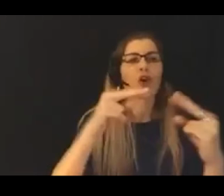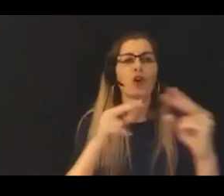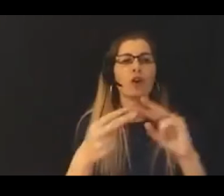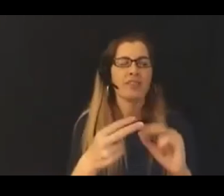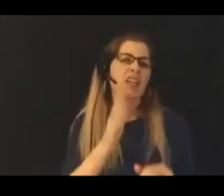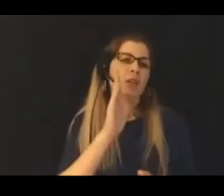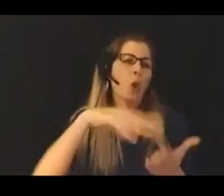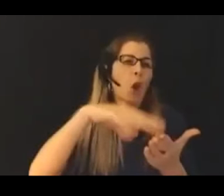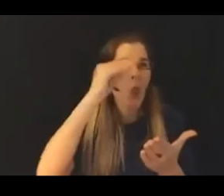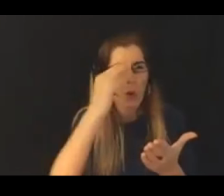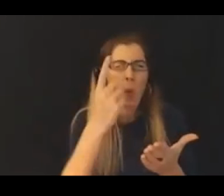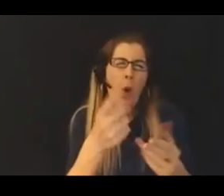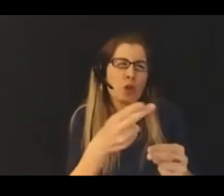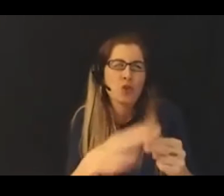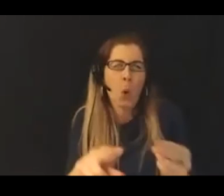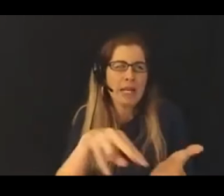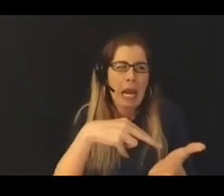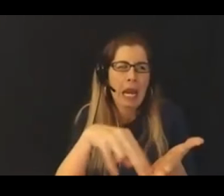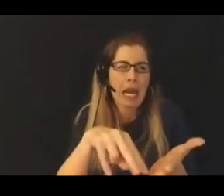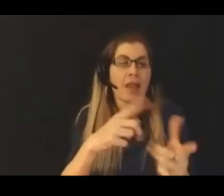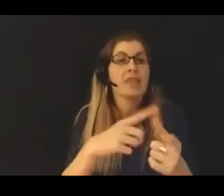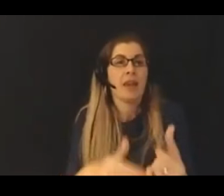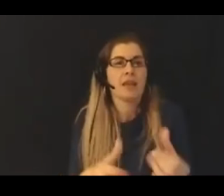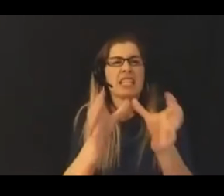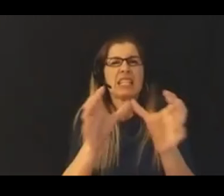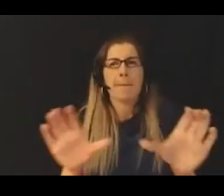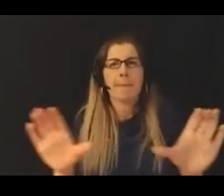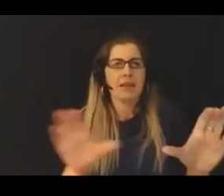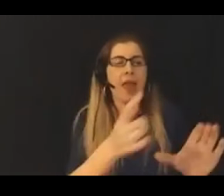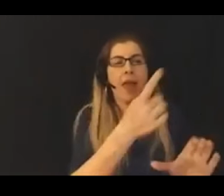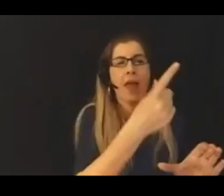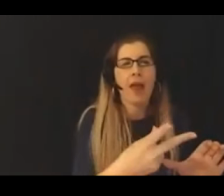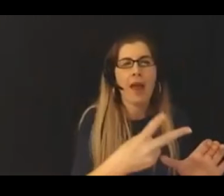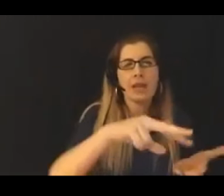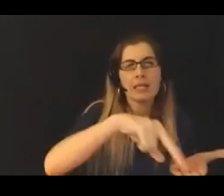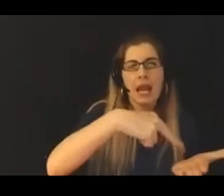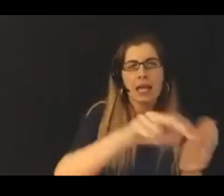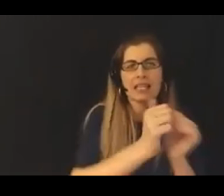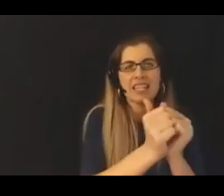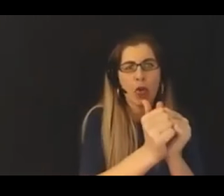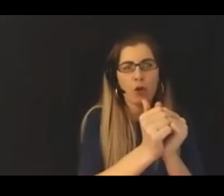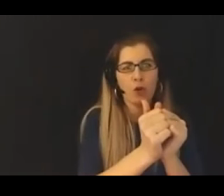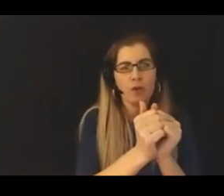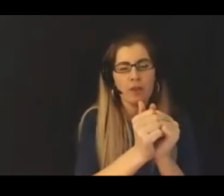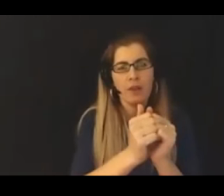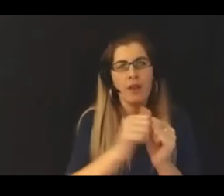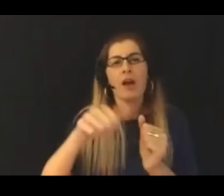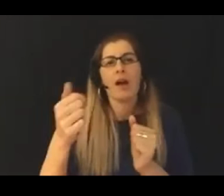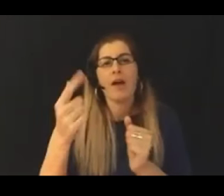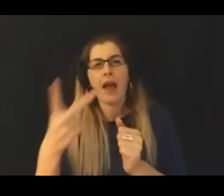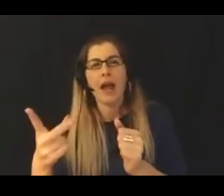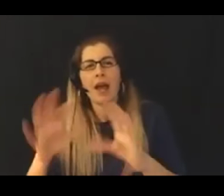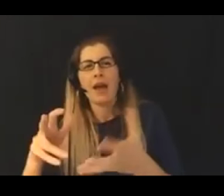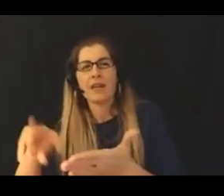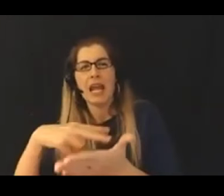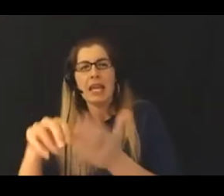short movement phrase, and then I would divide the class in half and maybe have half of them dance together as a group, and then the other half dance